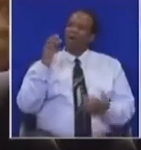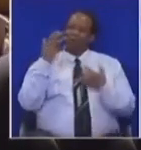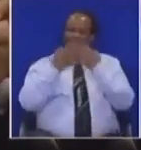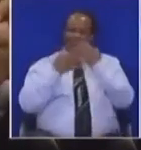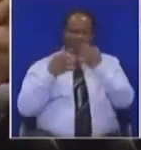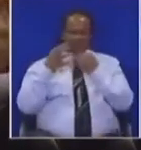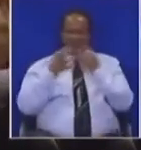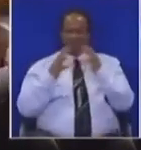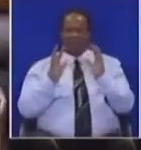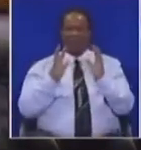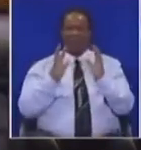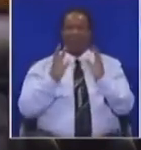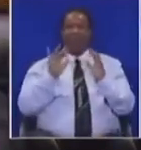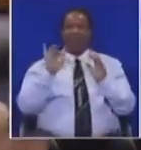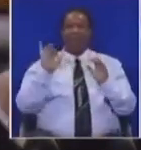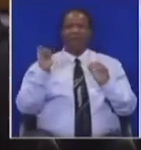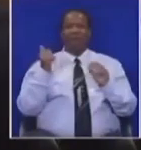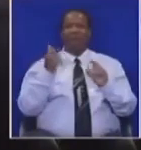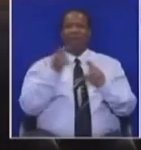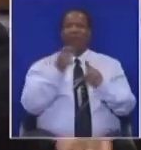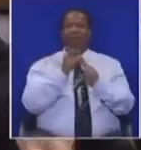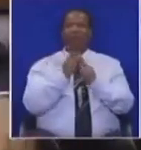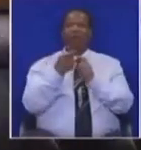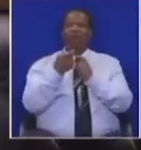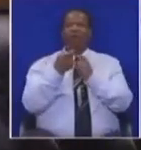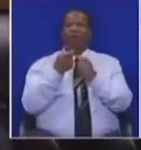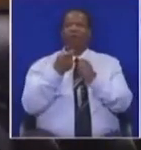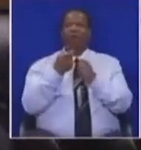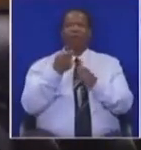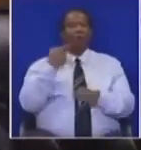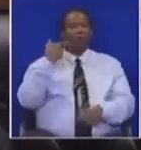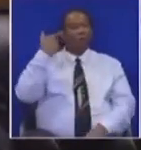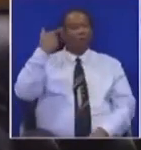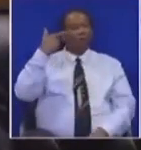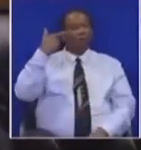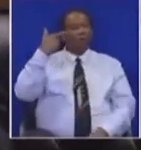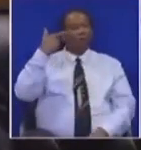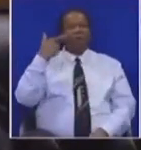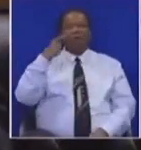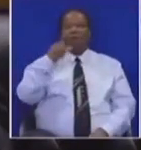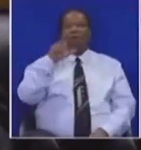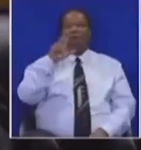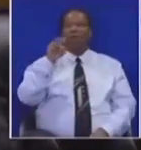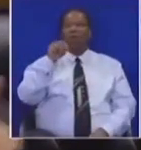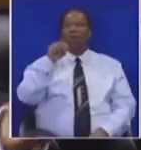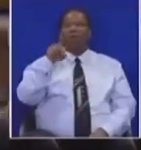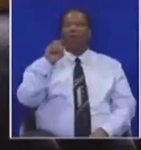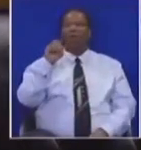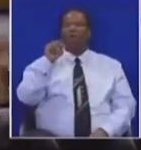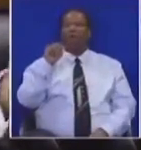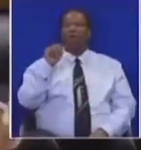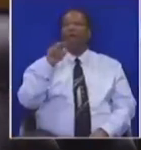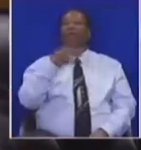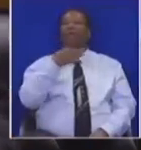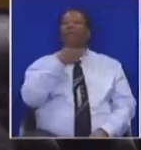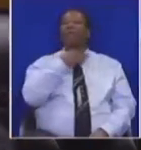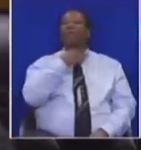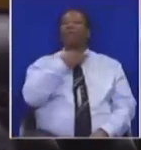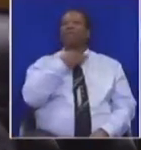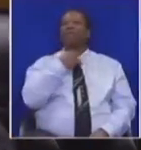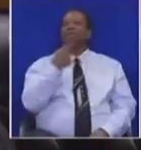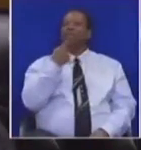You use the words that come from London in the whole speech that you have made now, English. You say other people should not use